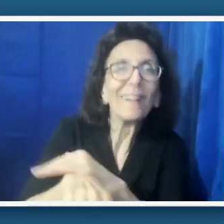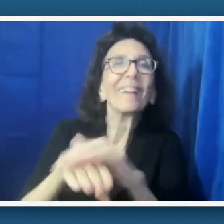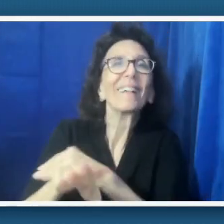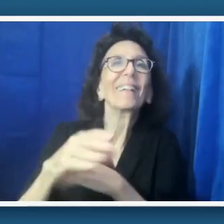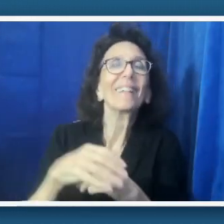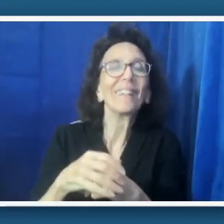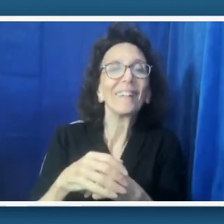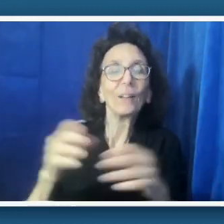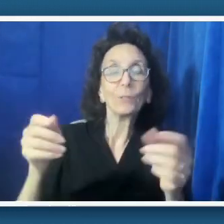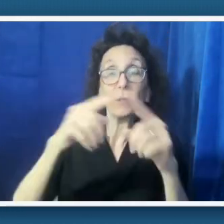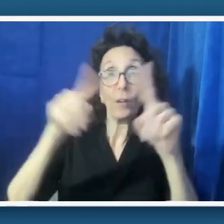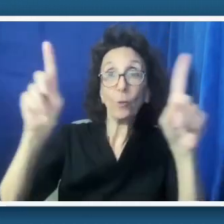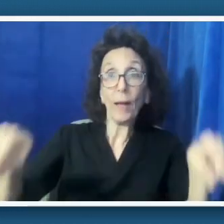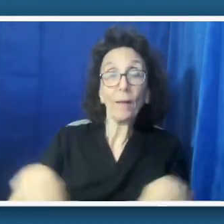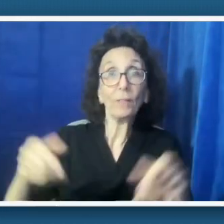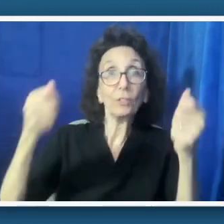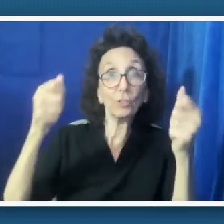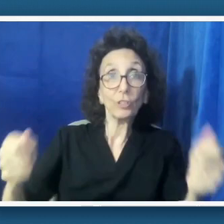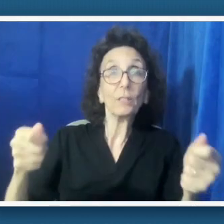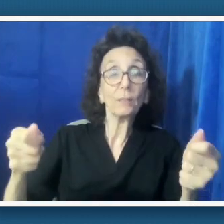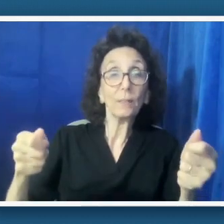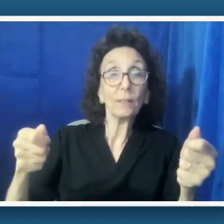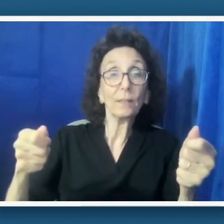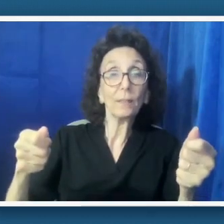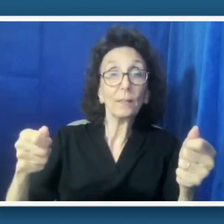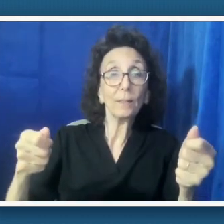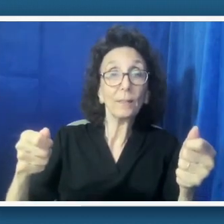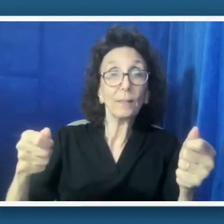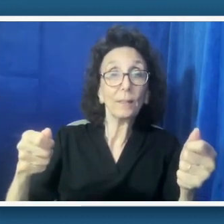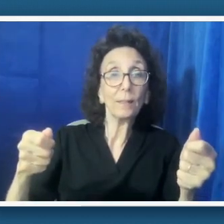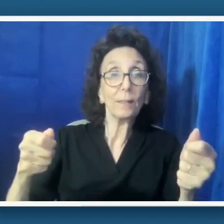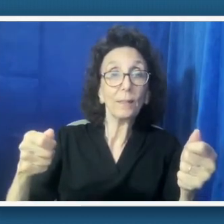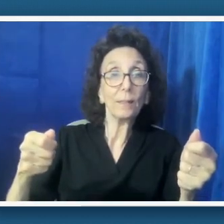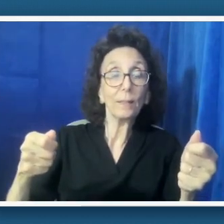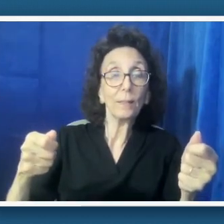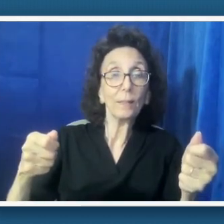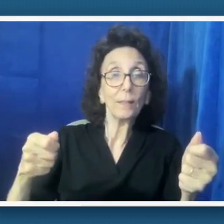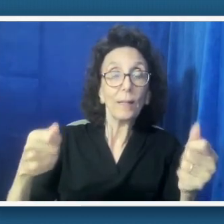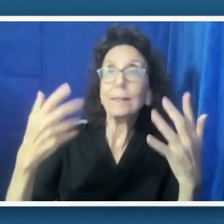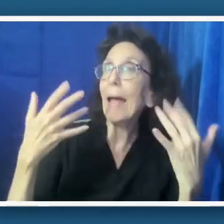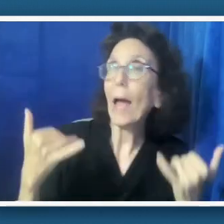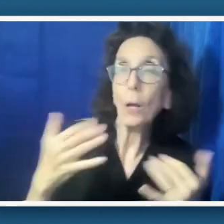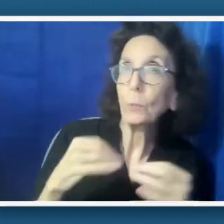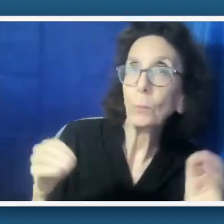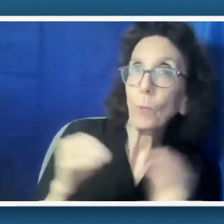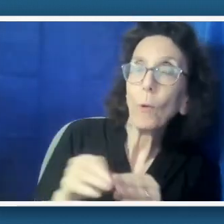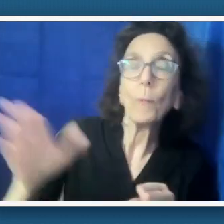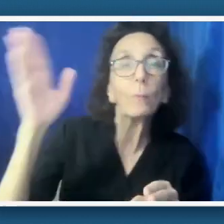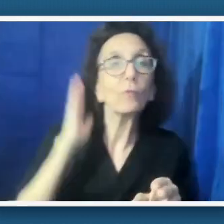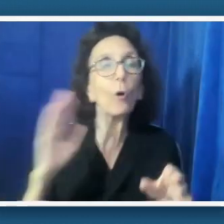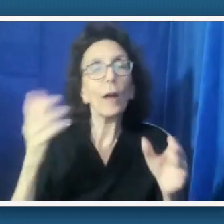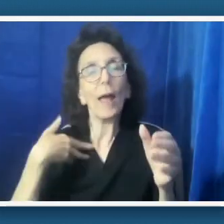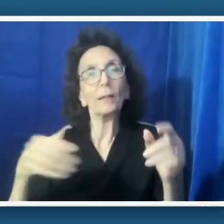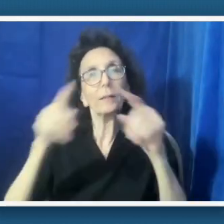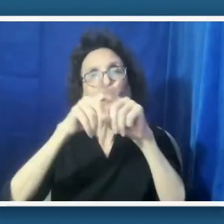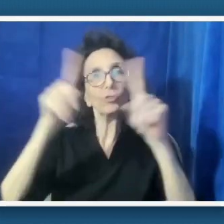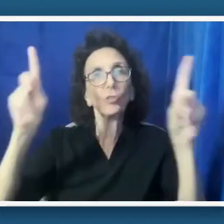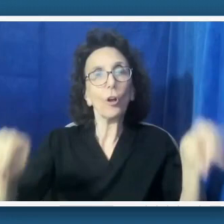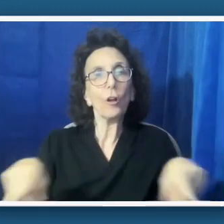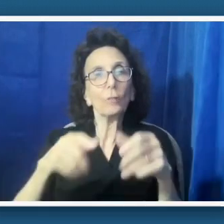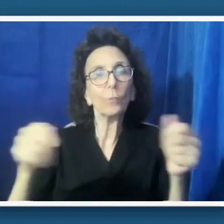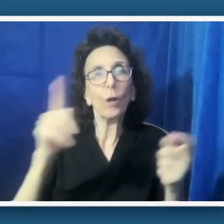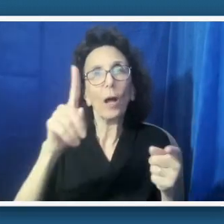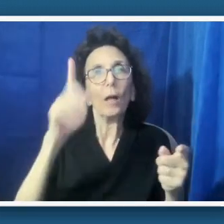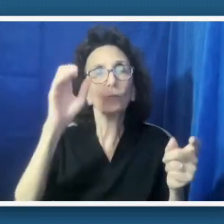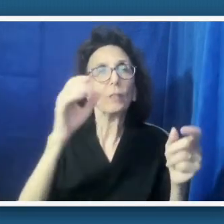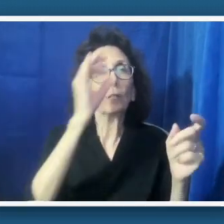sheet of stamps, which is not necessarily how they're released today, but originally would be large sheets with roughly 100 stamps